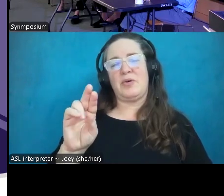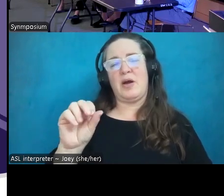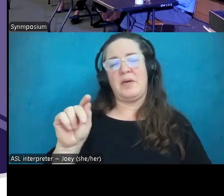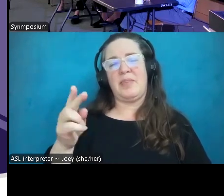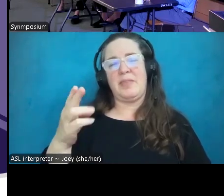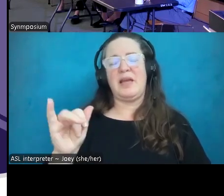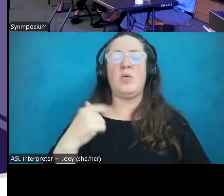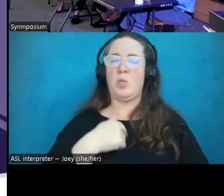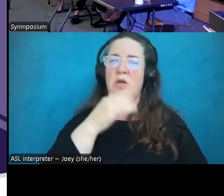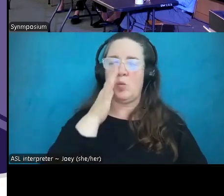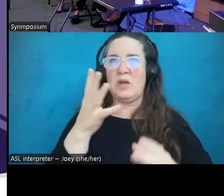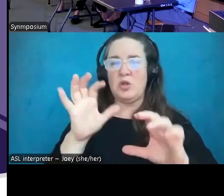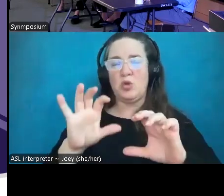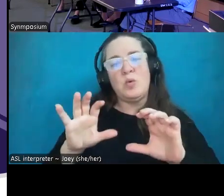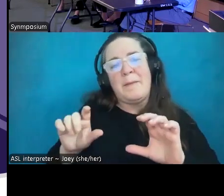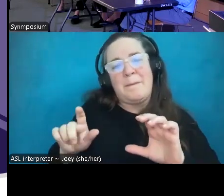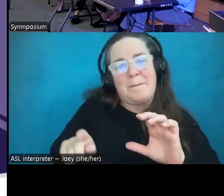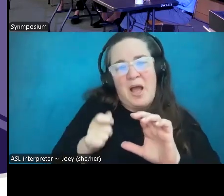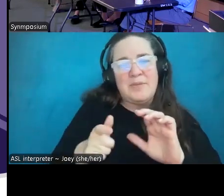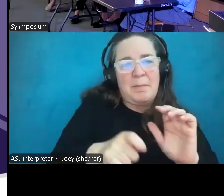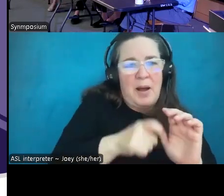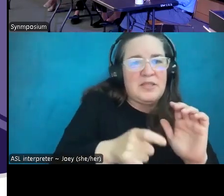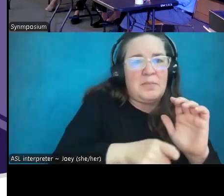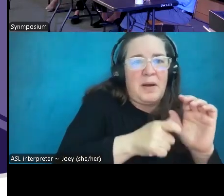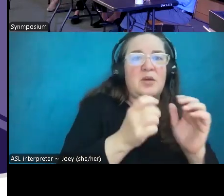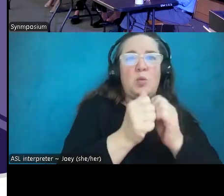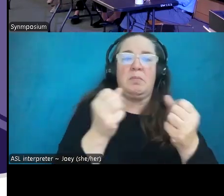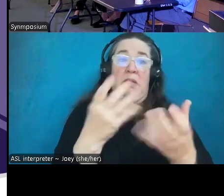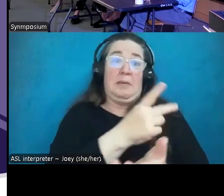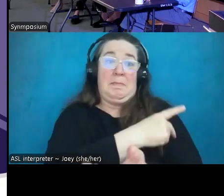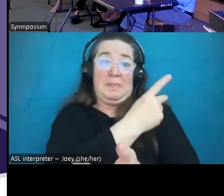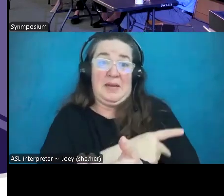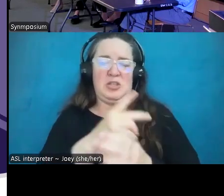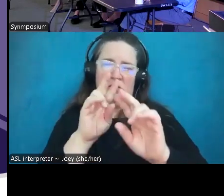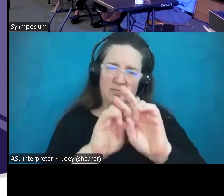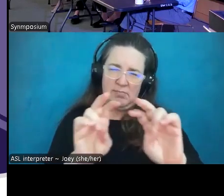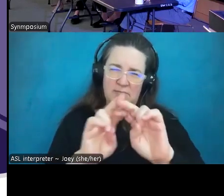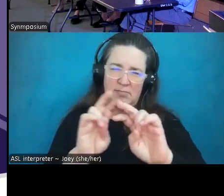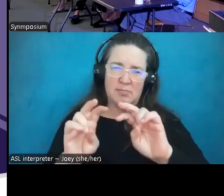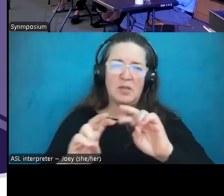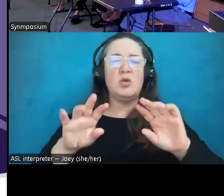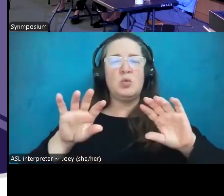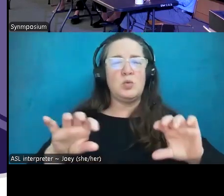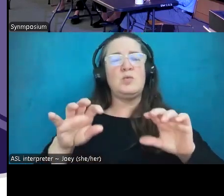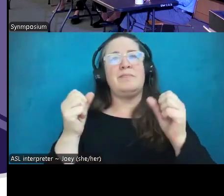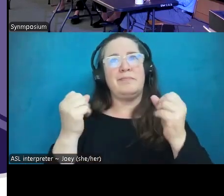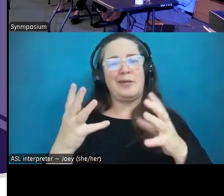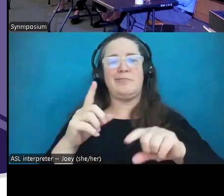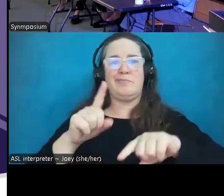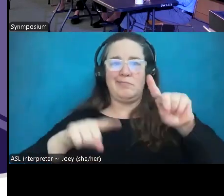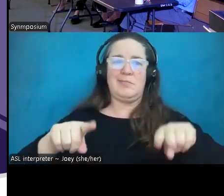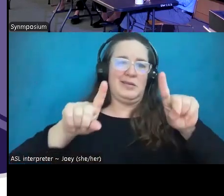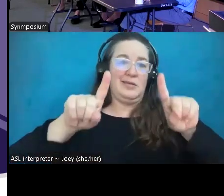interesting electron microscopy and various tests. And really, if you can figure out what the basis is of a small